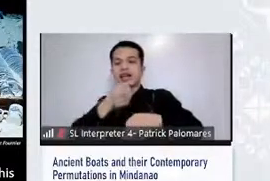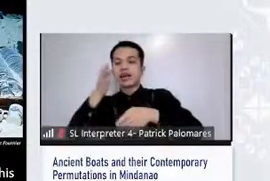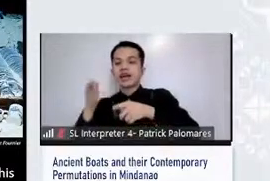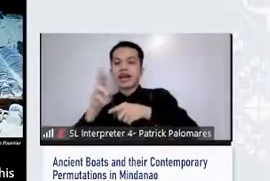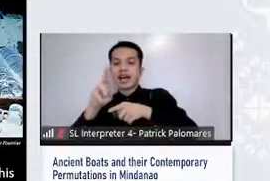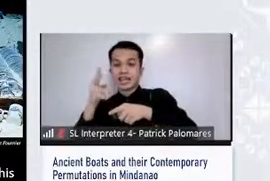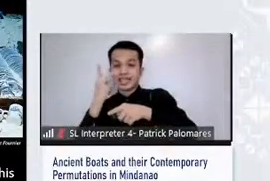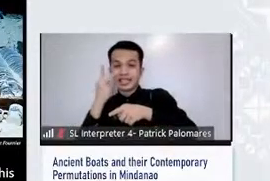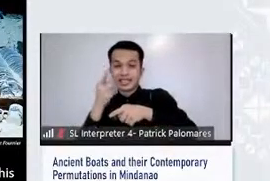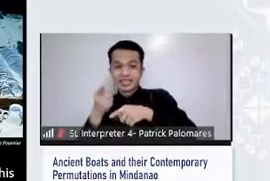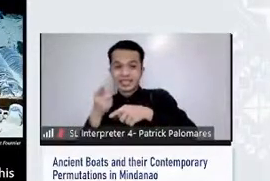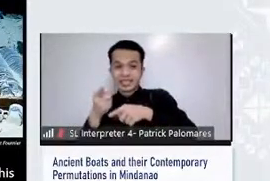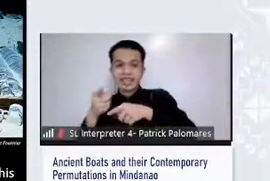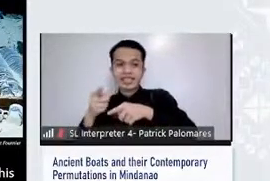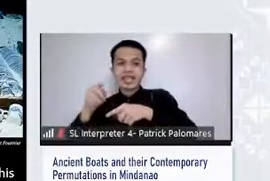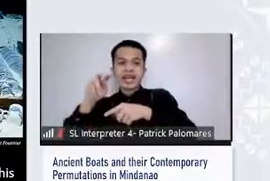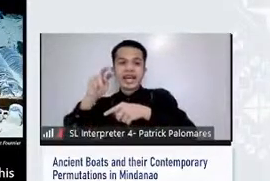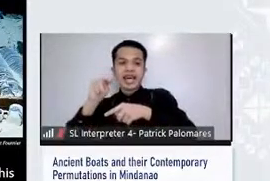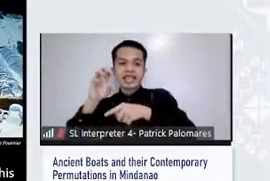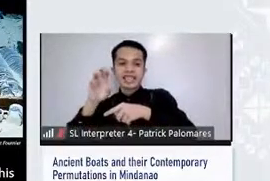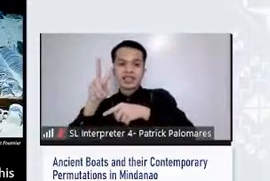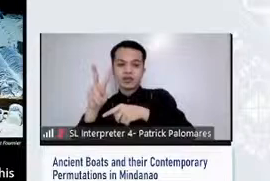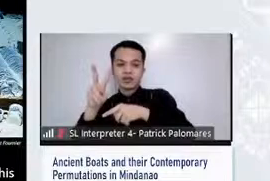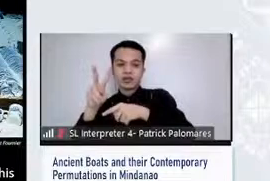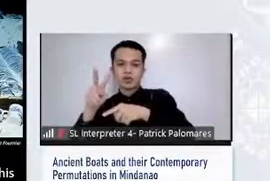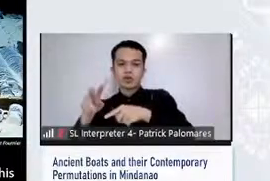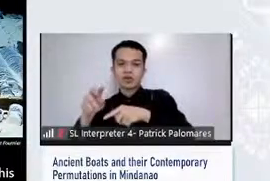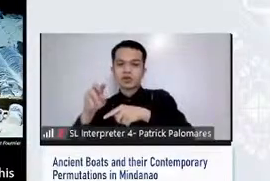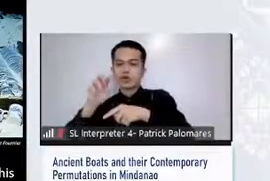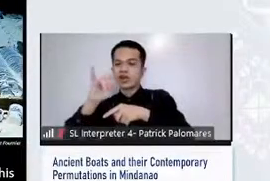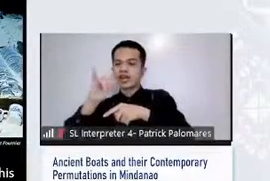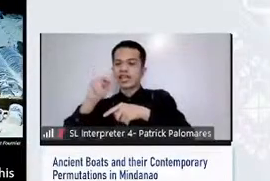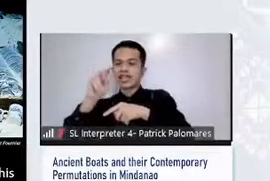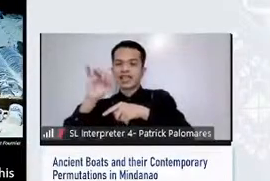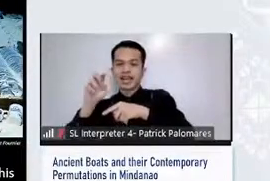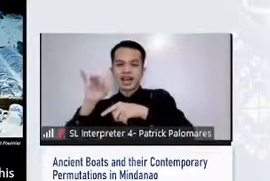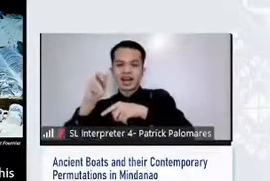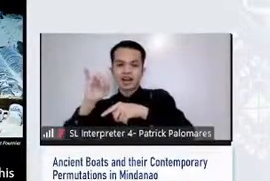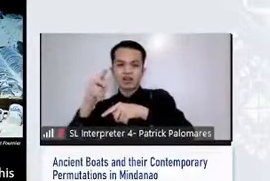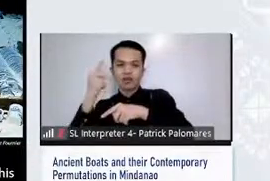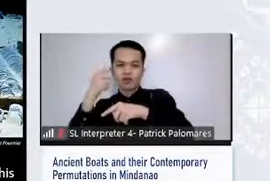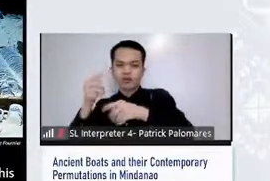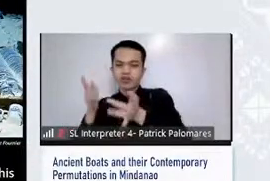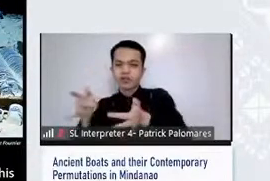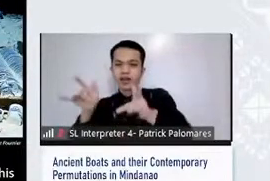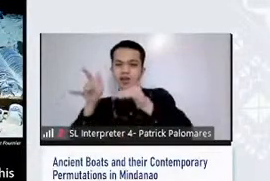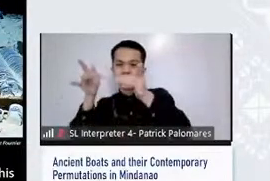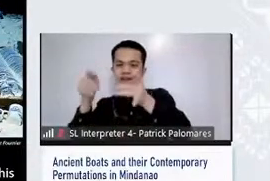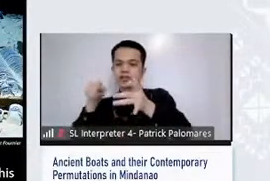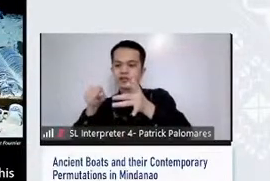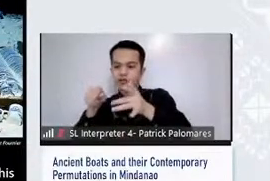the in-situ intact cargo of porcelain ceramics from the Griffin.